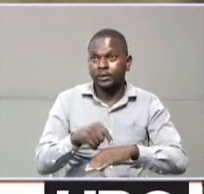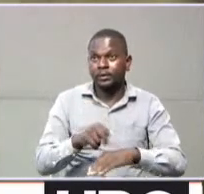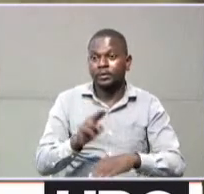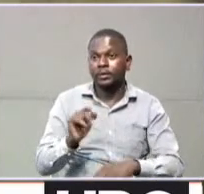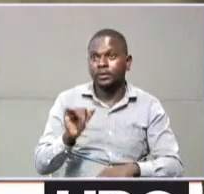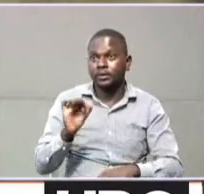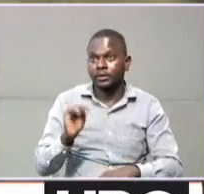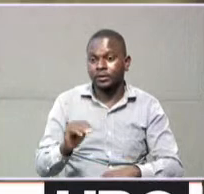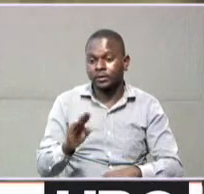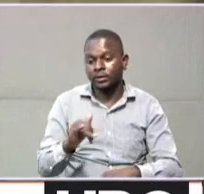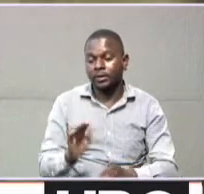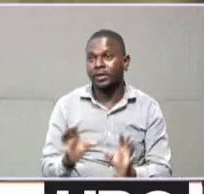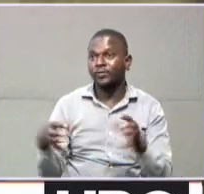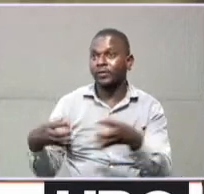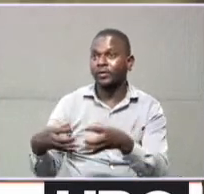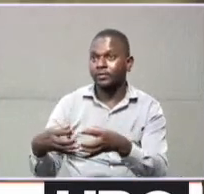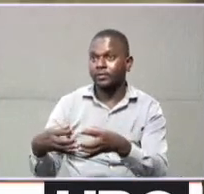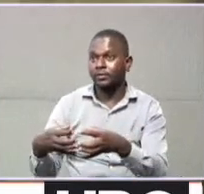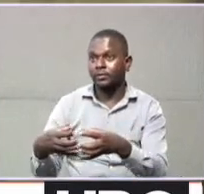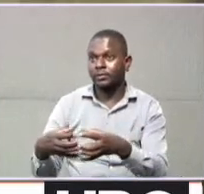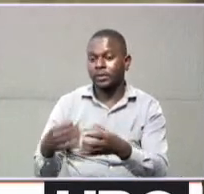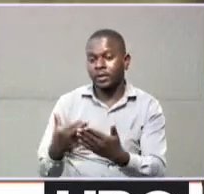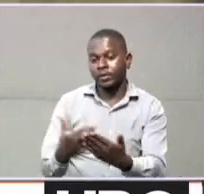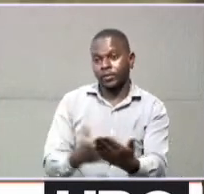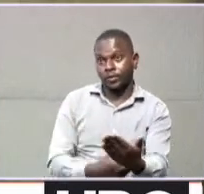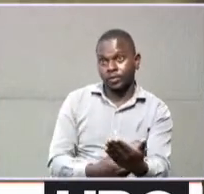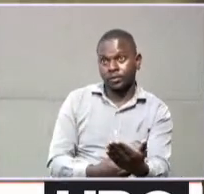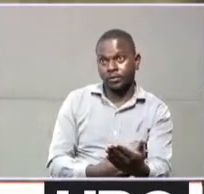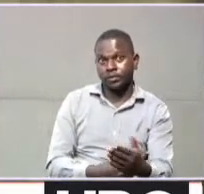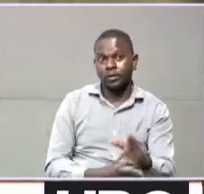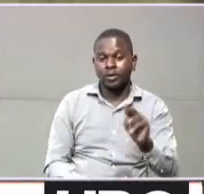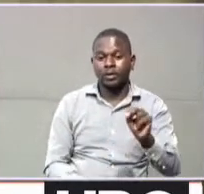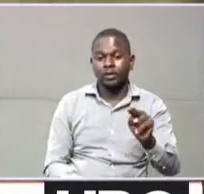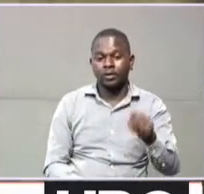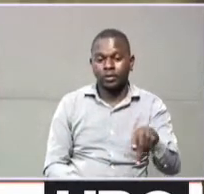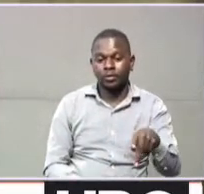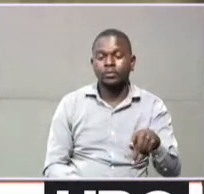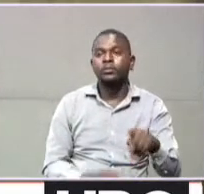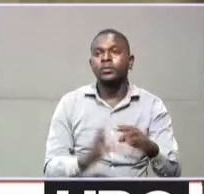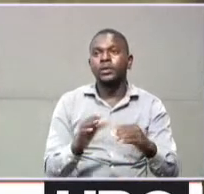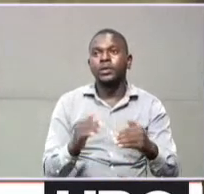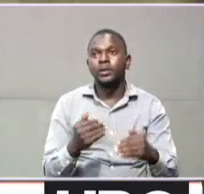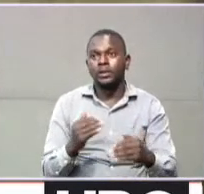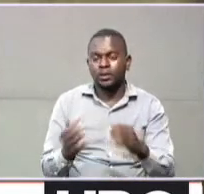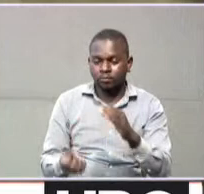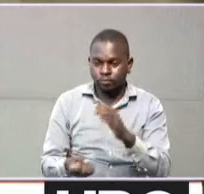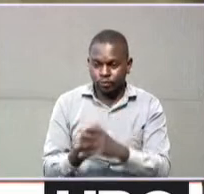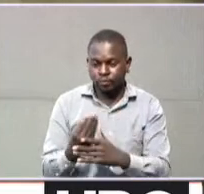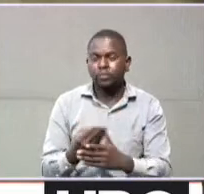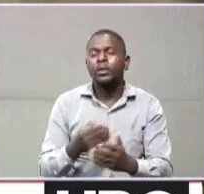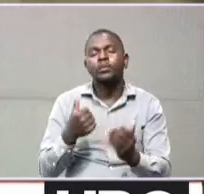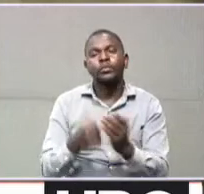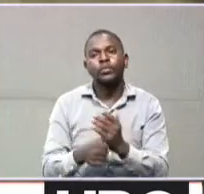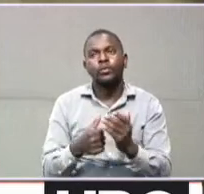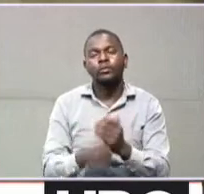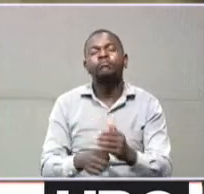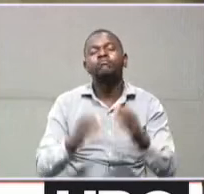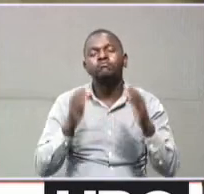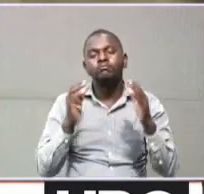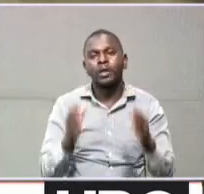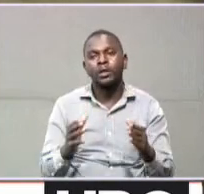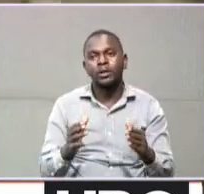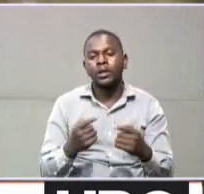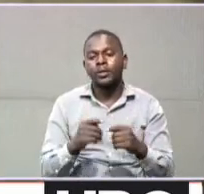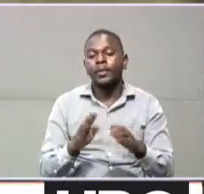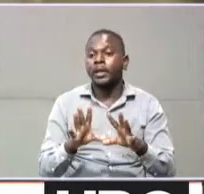arm with another faction coming and reporting here then in oop we shall be setting a very dangerous president but